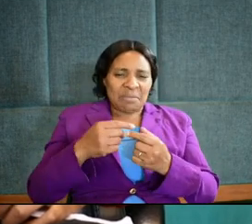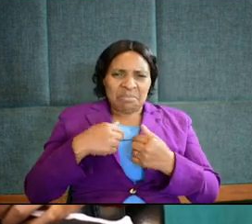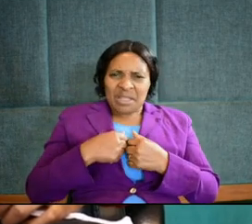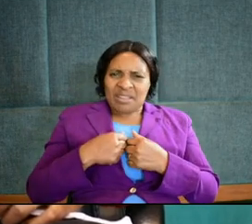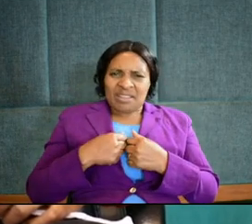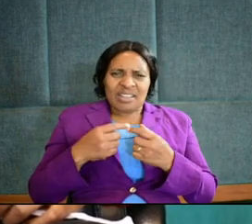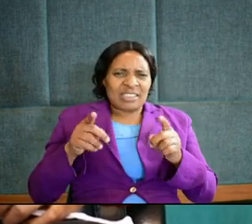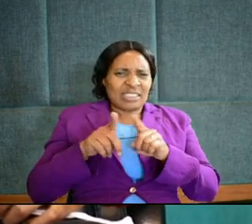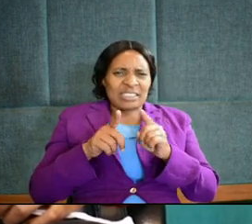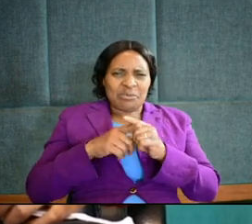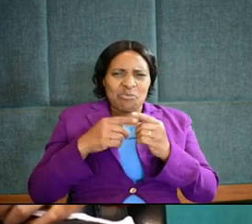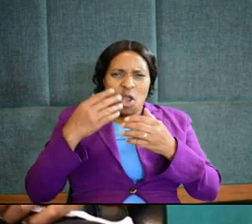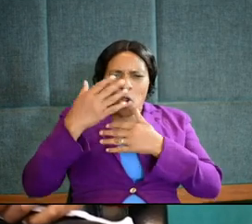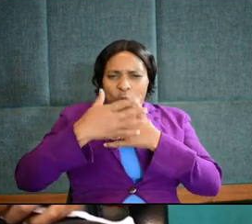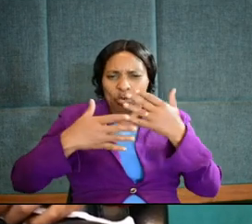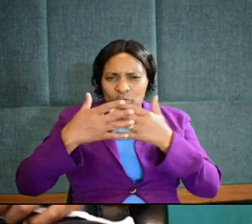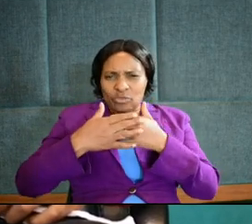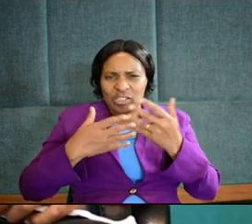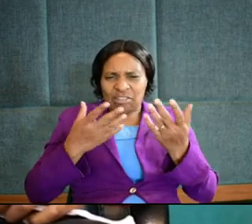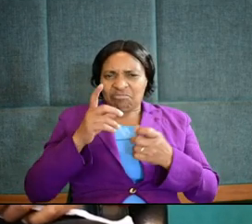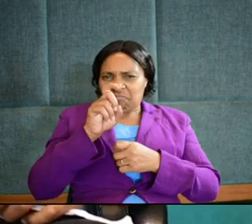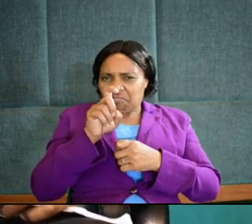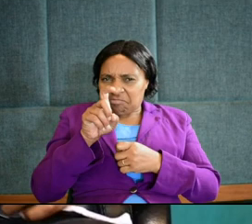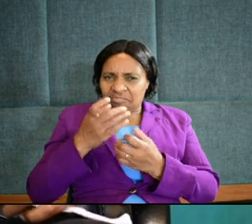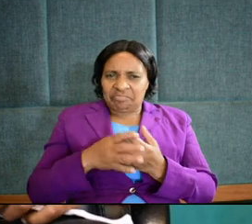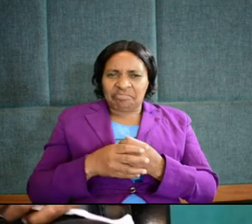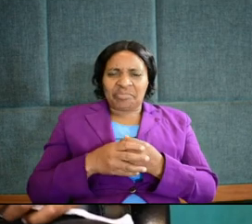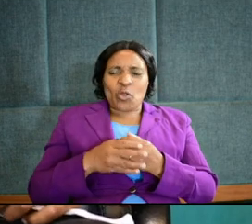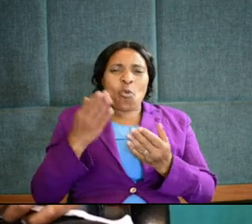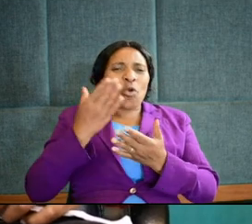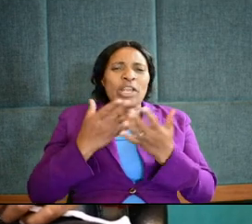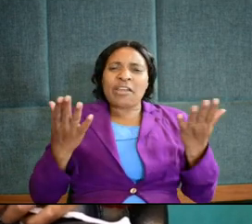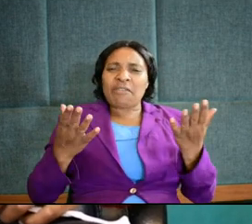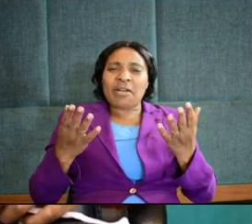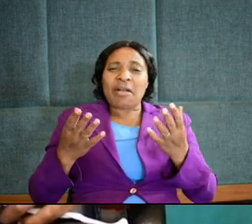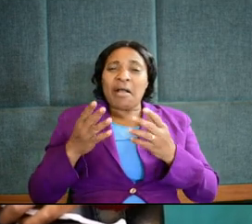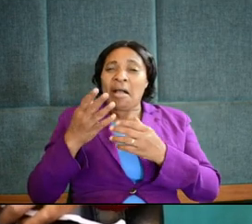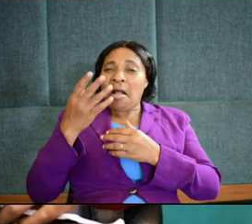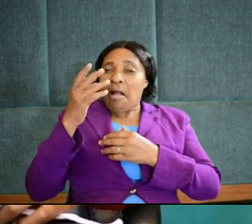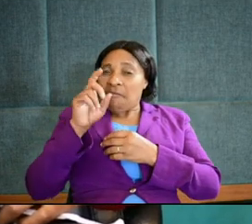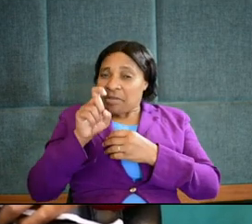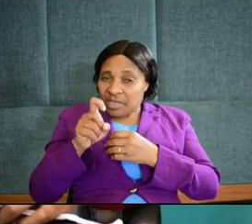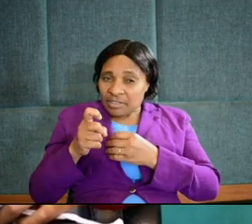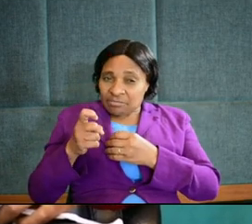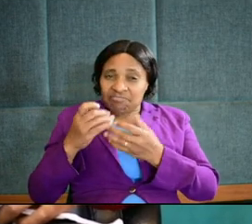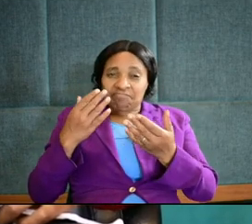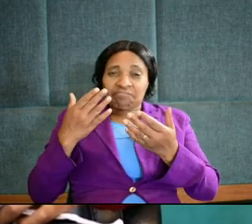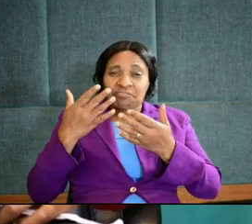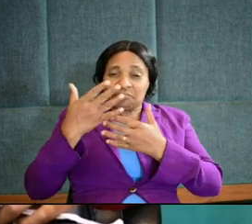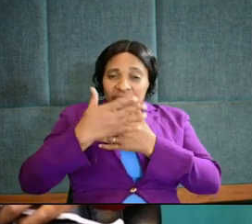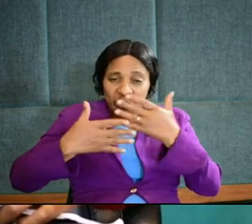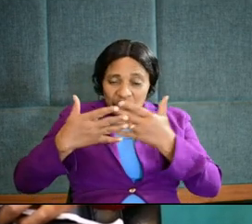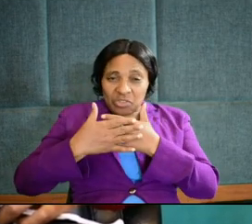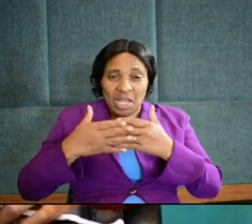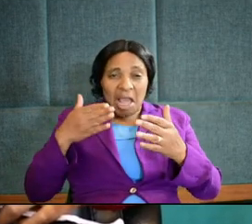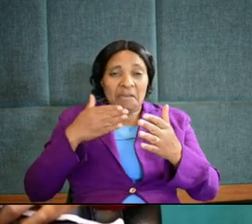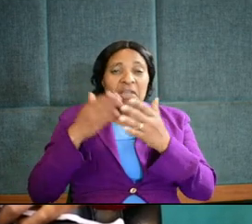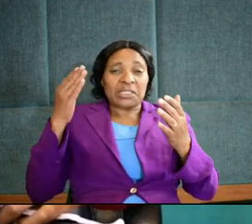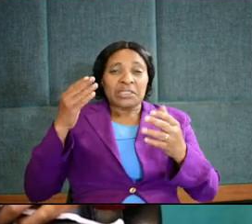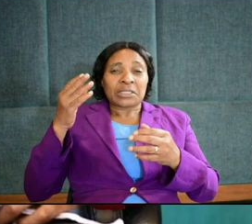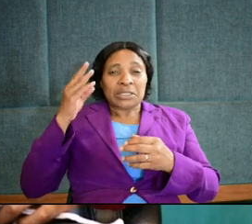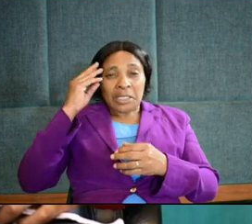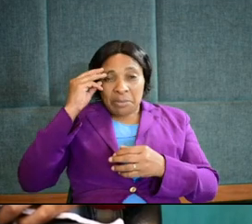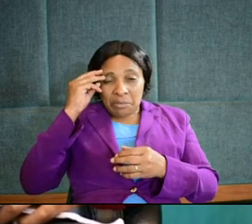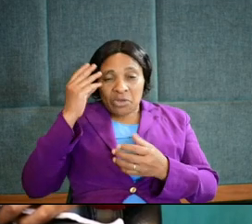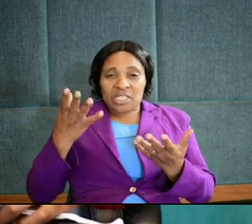like a computer virus. Whenever a virus affects your computer, it affects your memory, doesn't it? It might